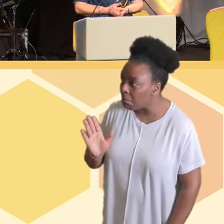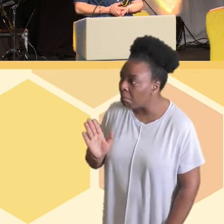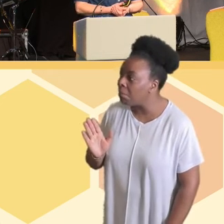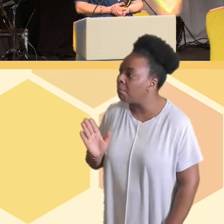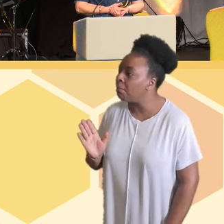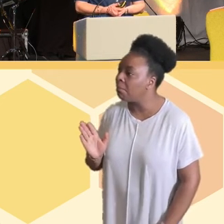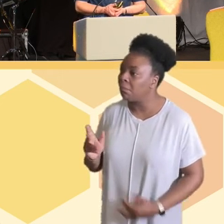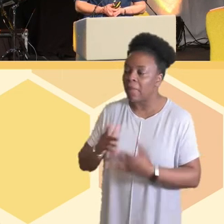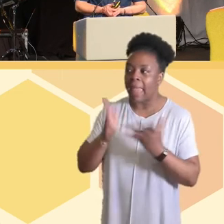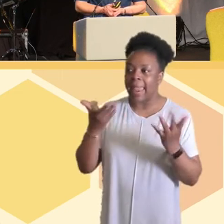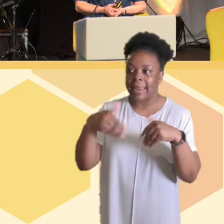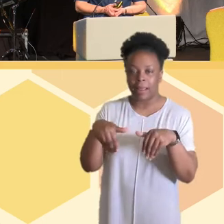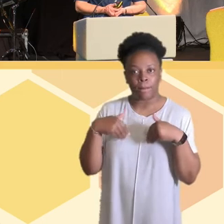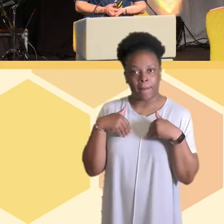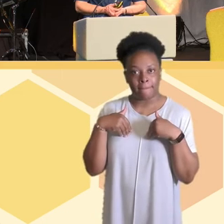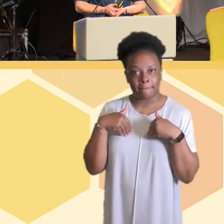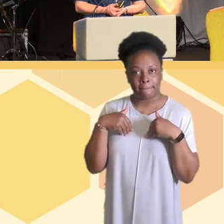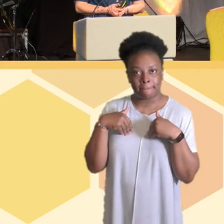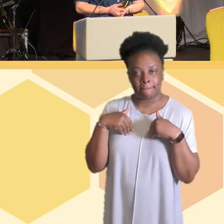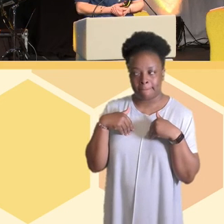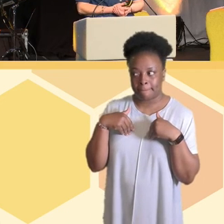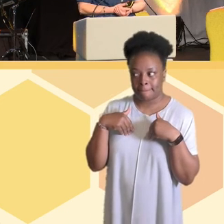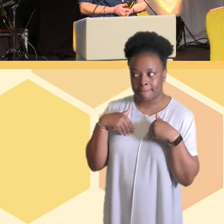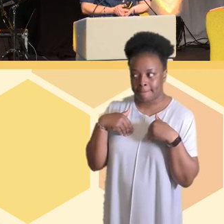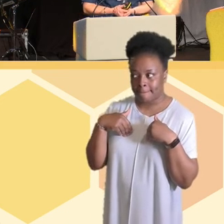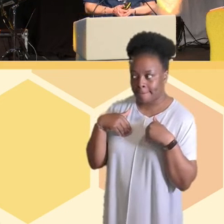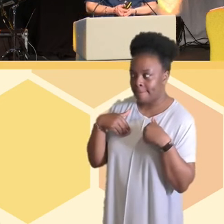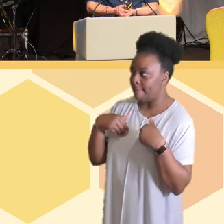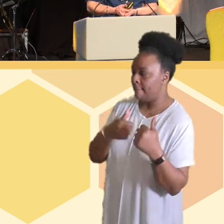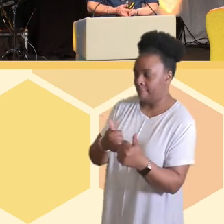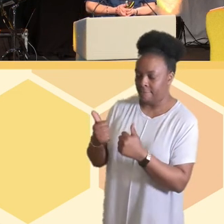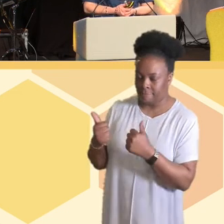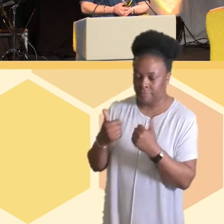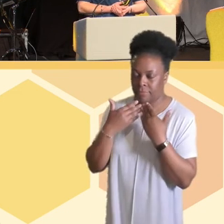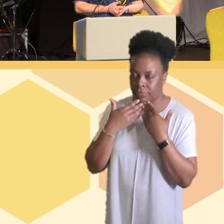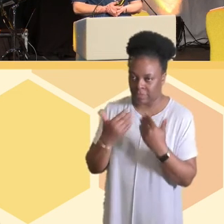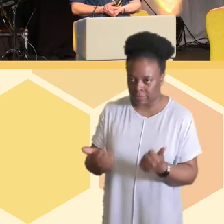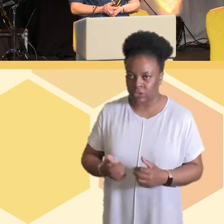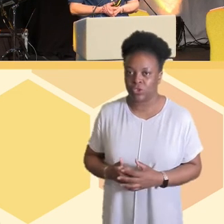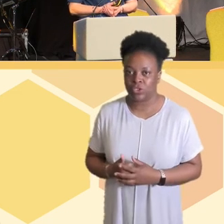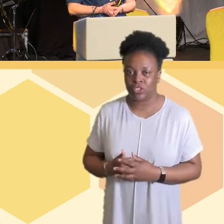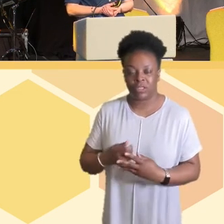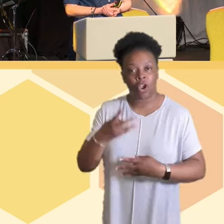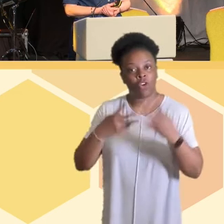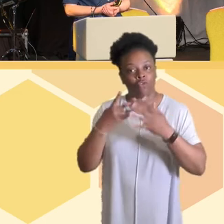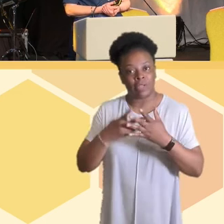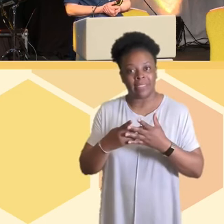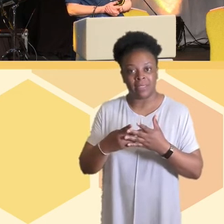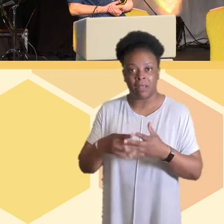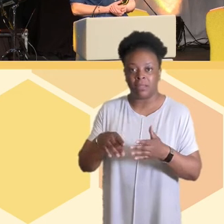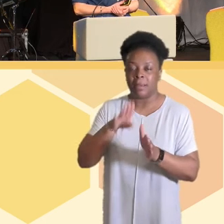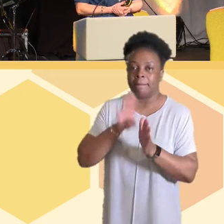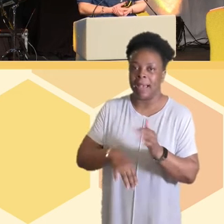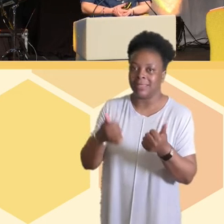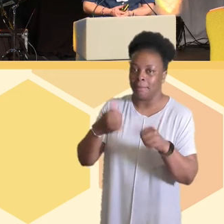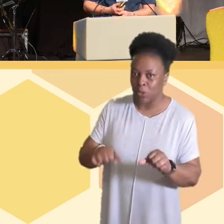Any abstentions? No, good. Thank you very much. The result is carried. John, you may come